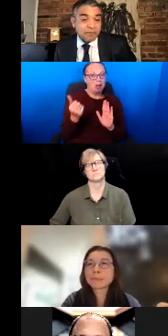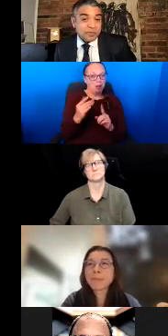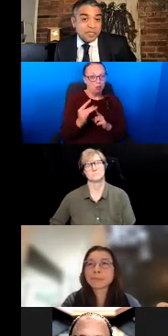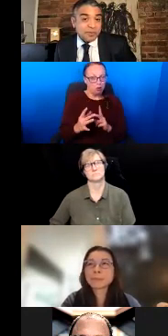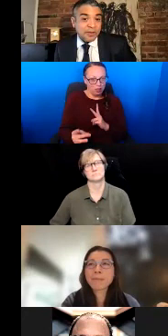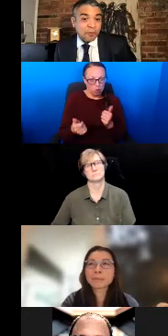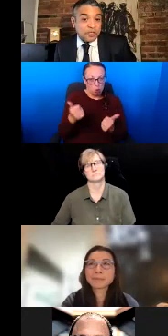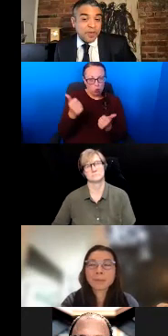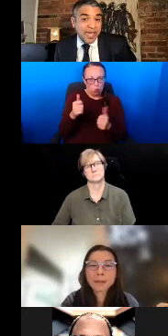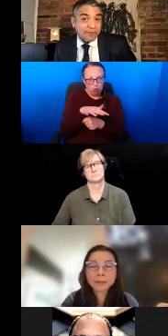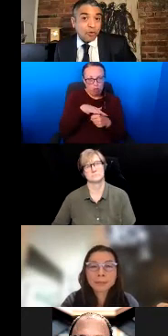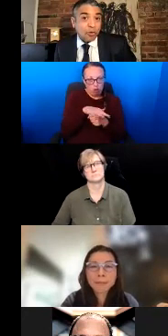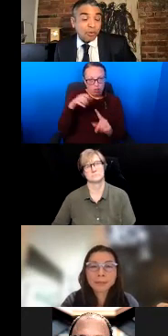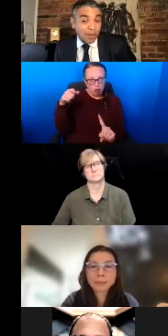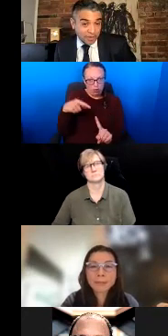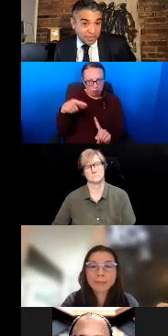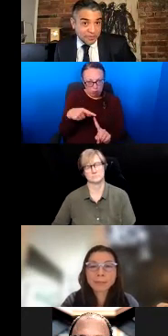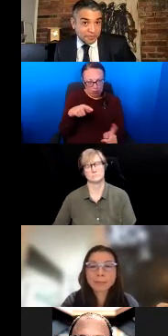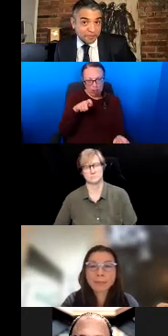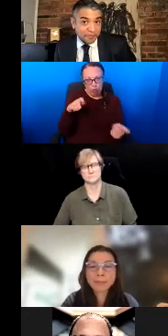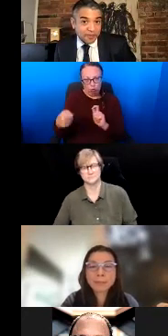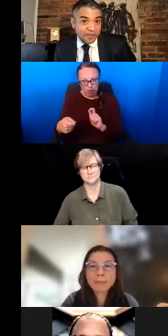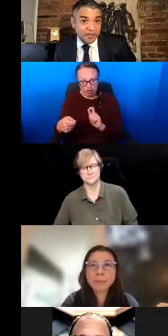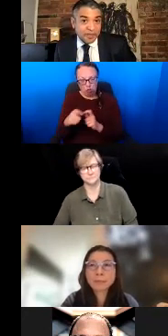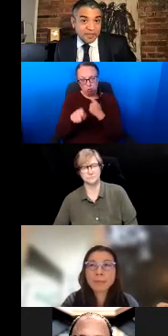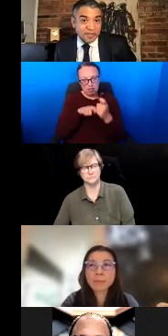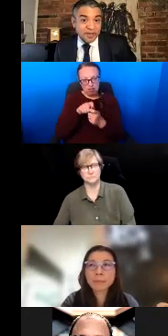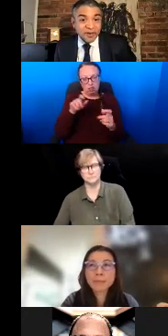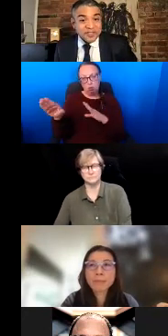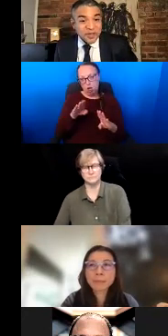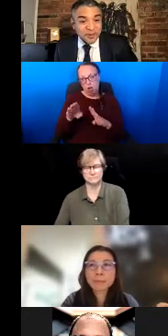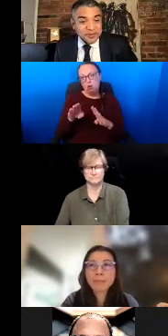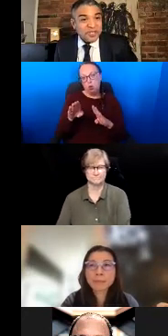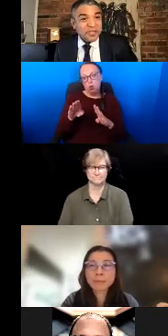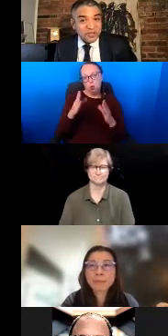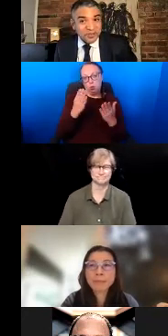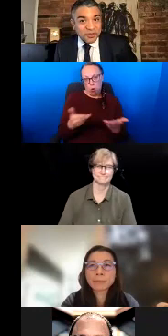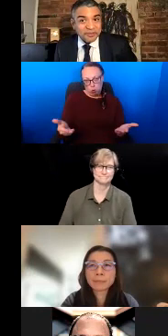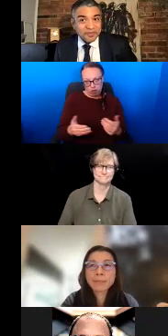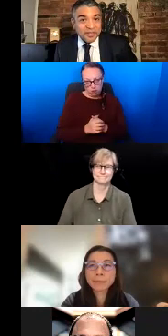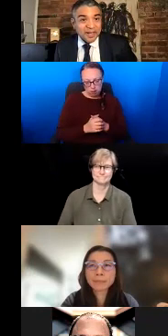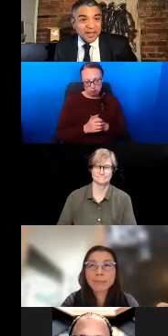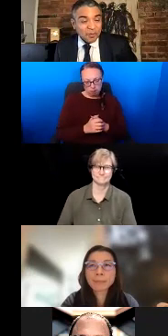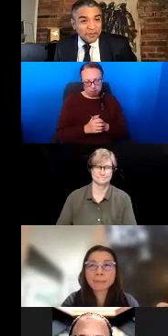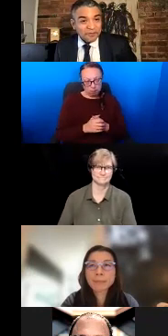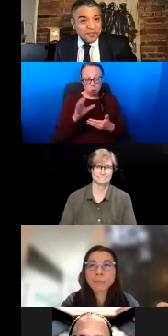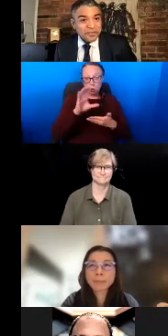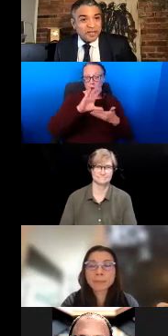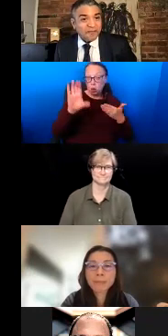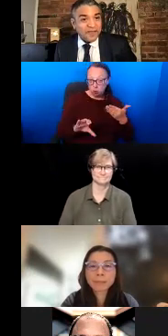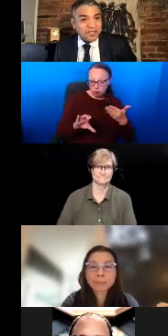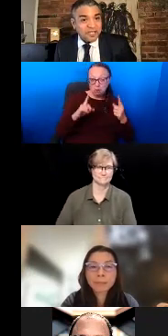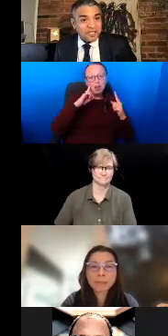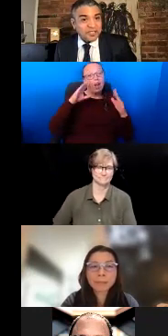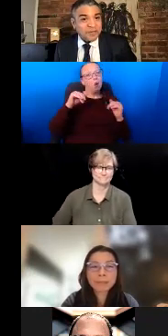stimulate to manipulate which behavioral properties. All right, so to conclude, I hope I've convinced you